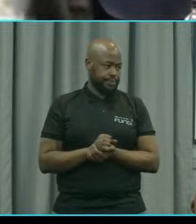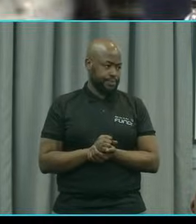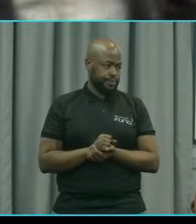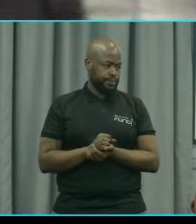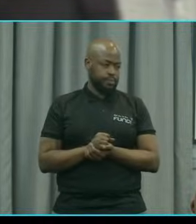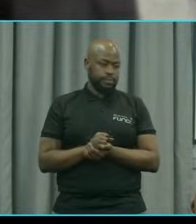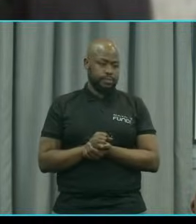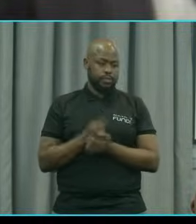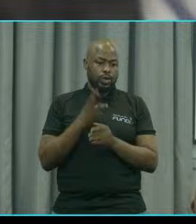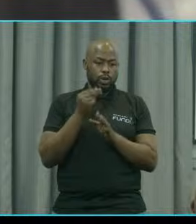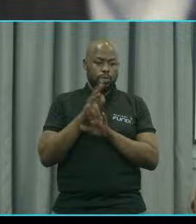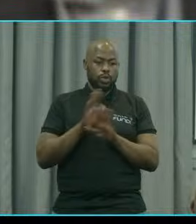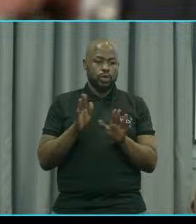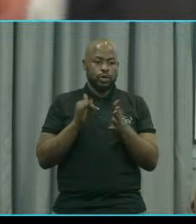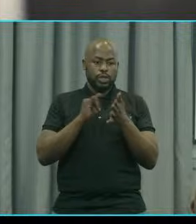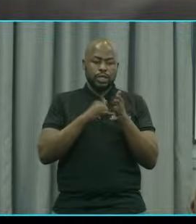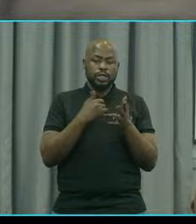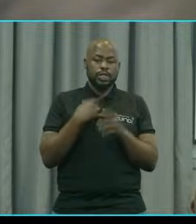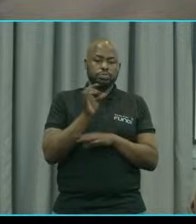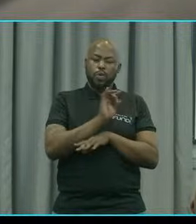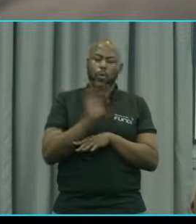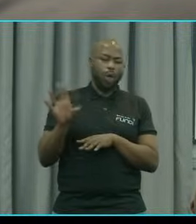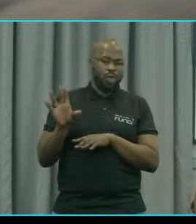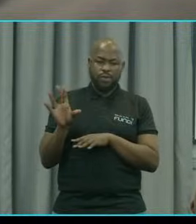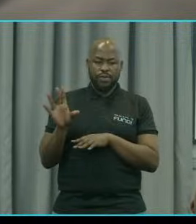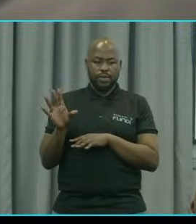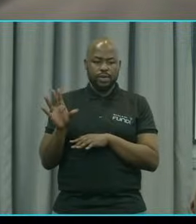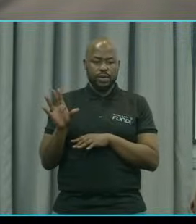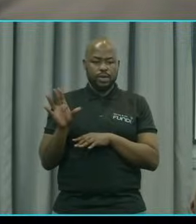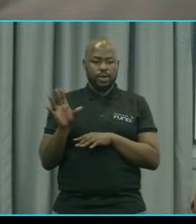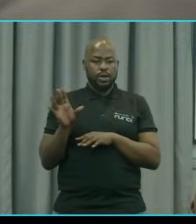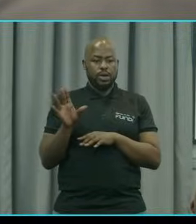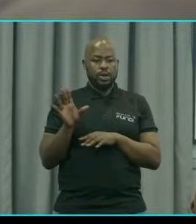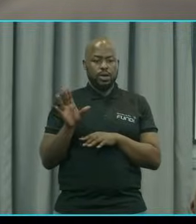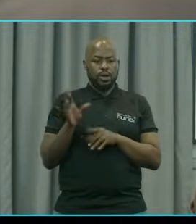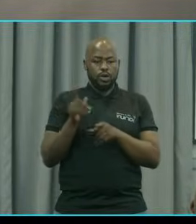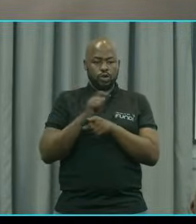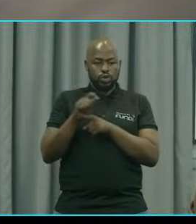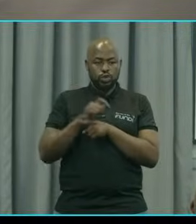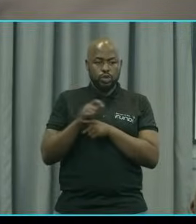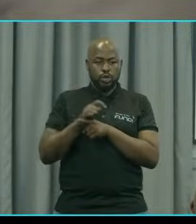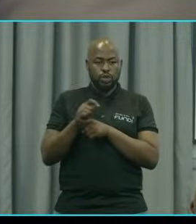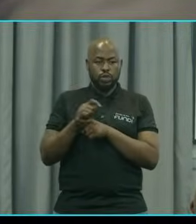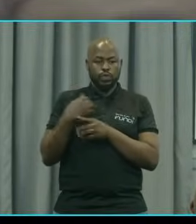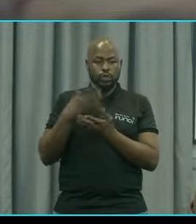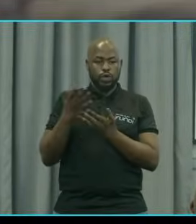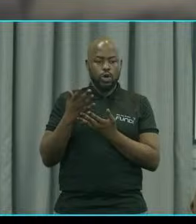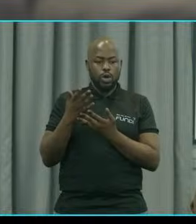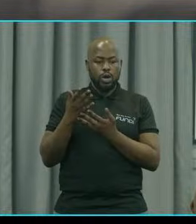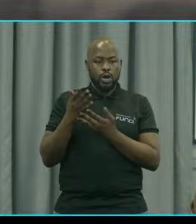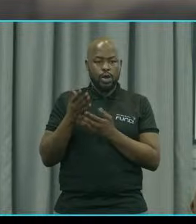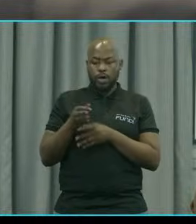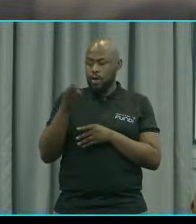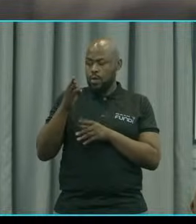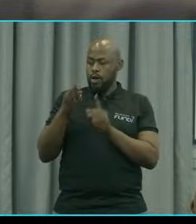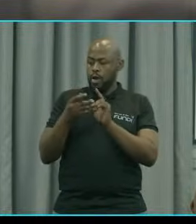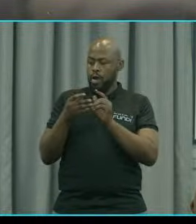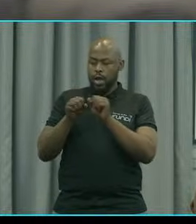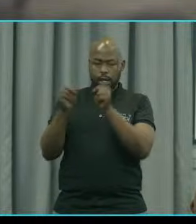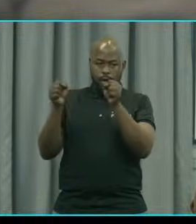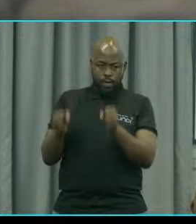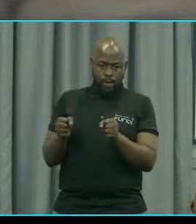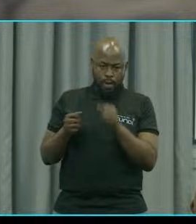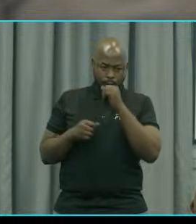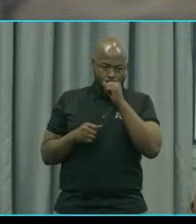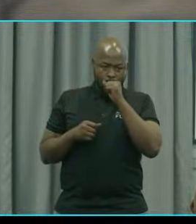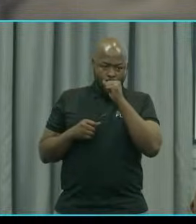It should not be just a once-off, compliance-driven training towards a career-long professional growth model. The